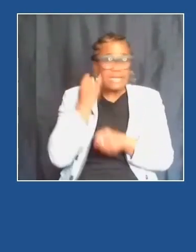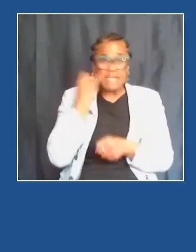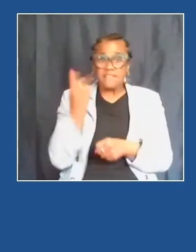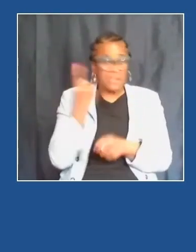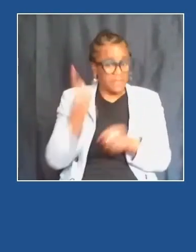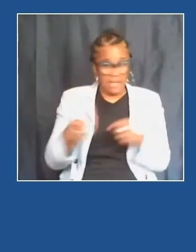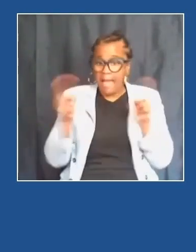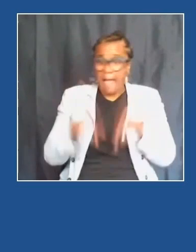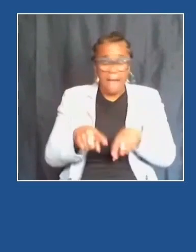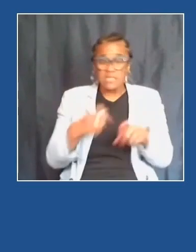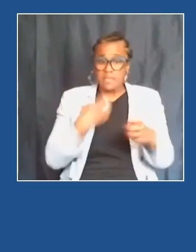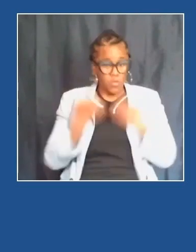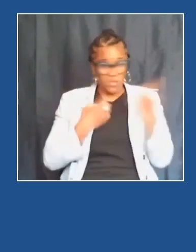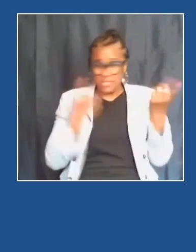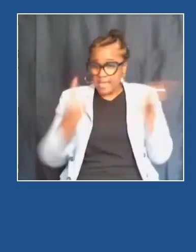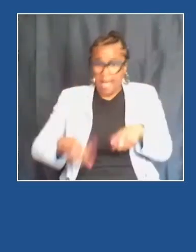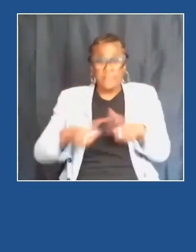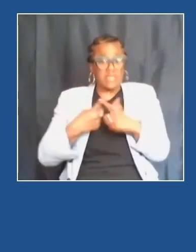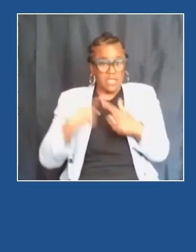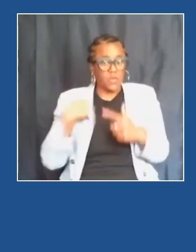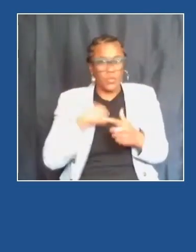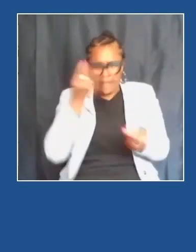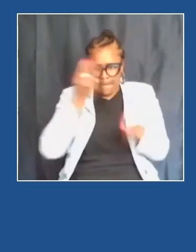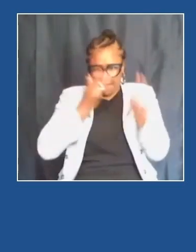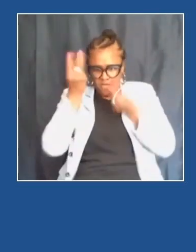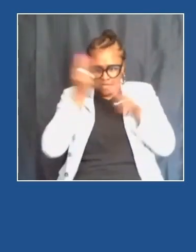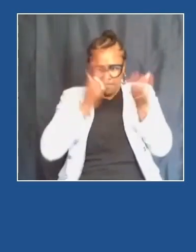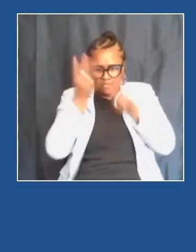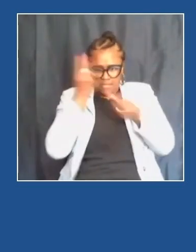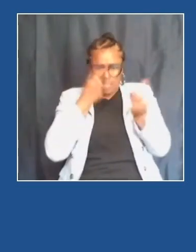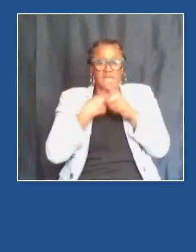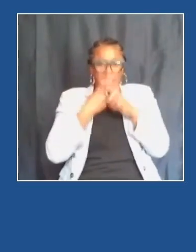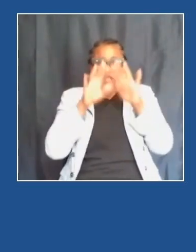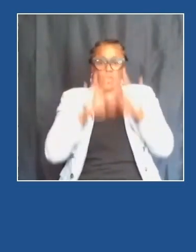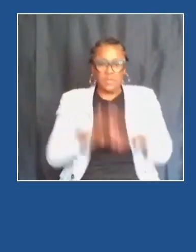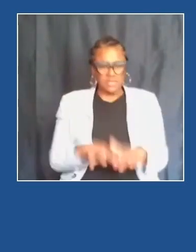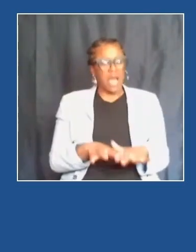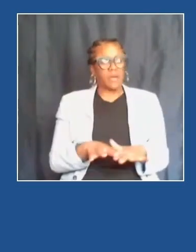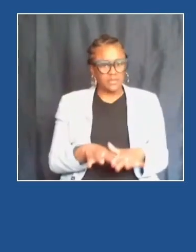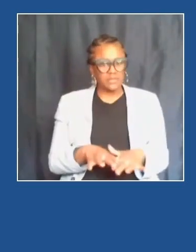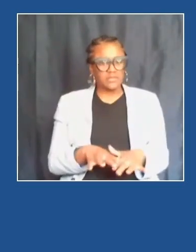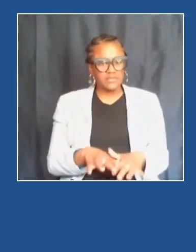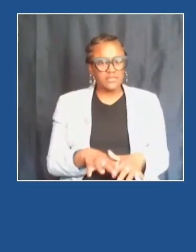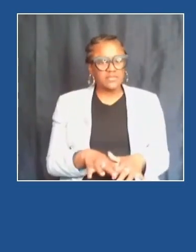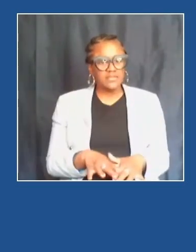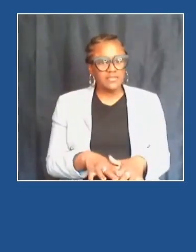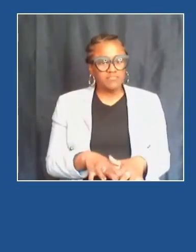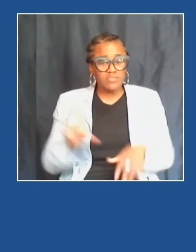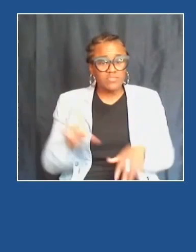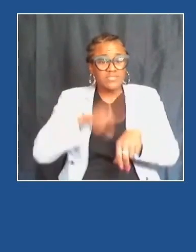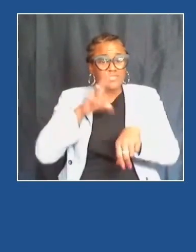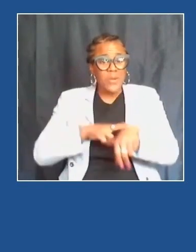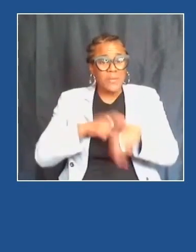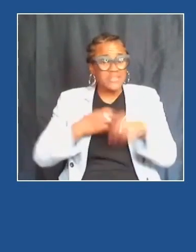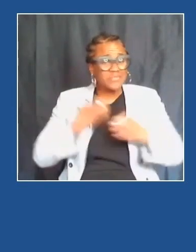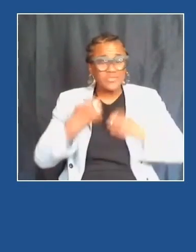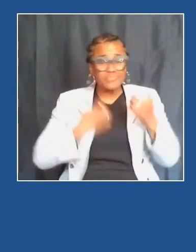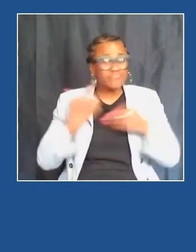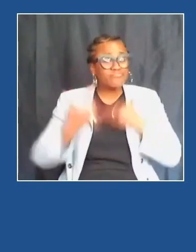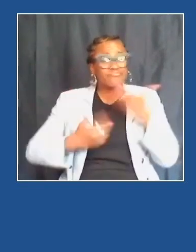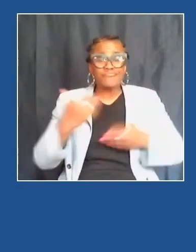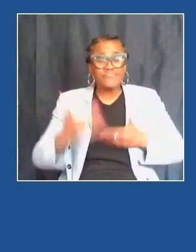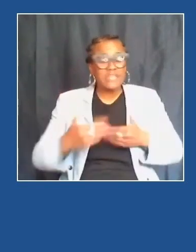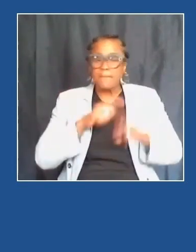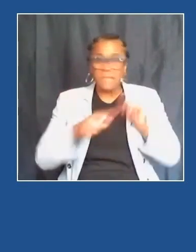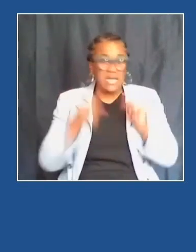an emotion happens, it gives us information, and then it goes down. That's what emotions do. But if we get